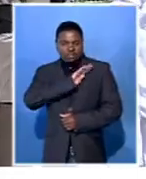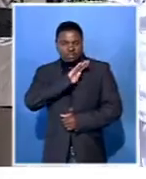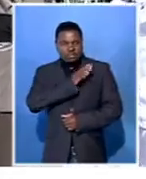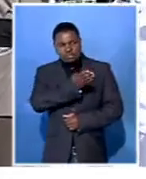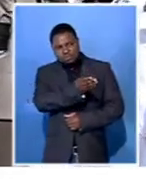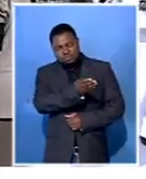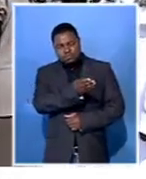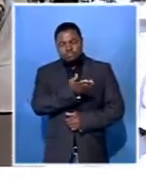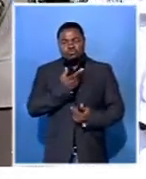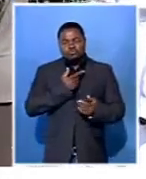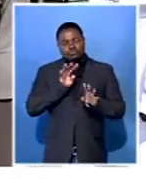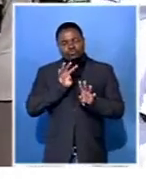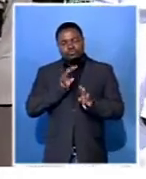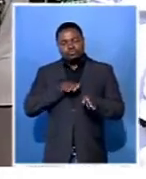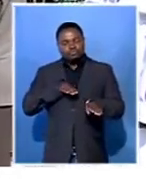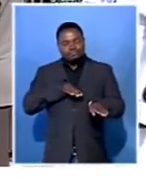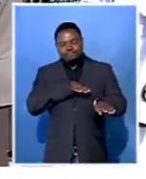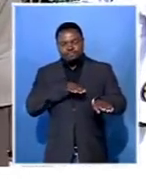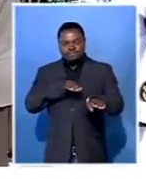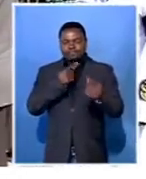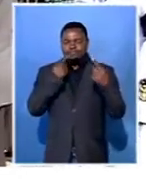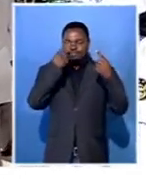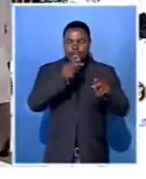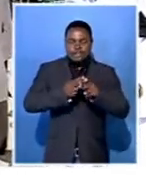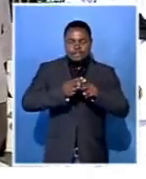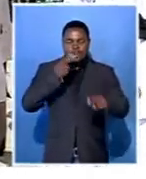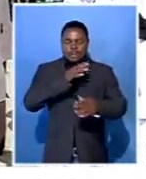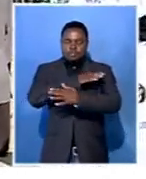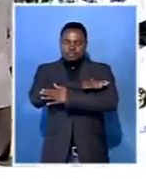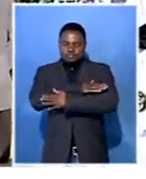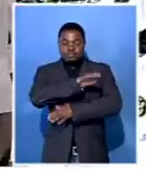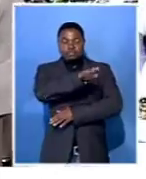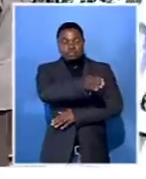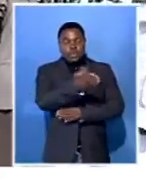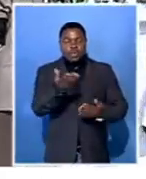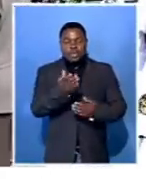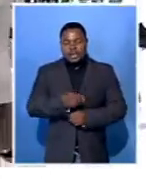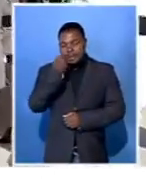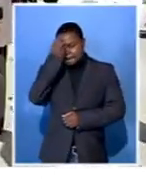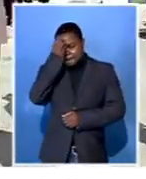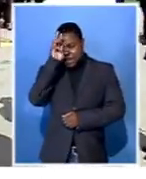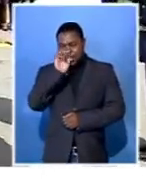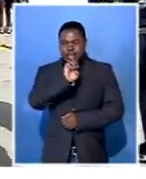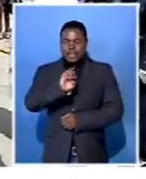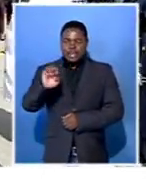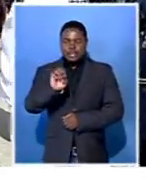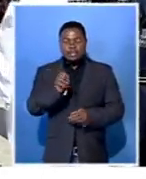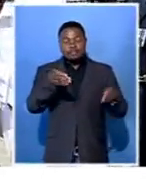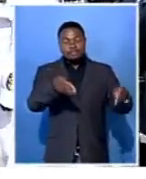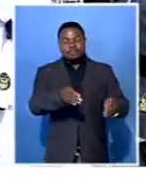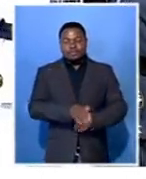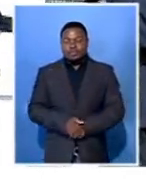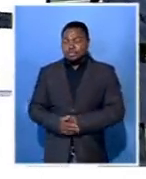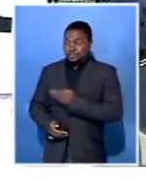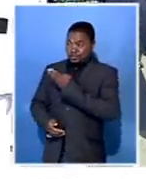to escort him to his final resting place that is at the Pretoria East Cemetery. Absolutely, and as we continue,